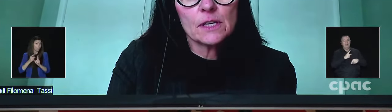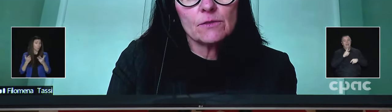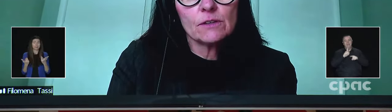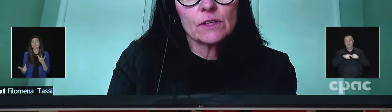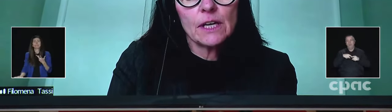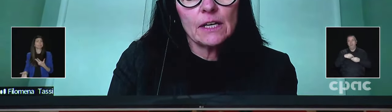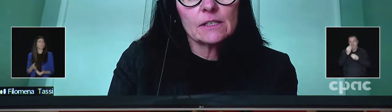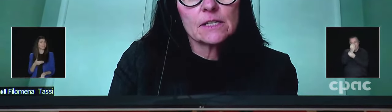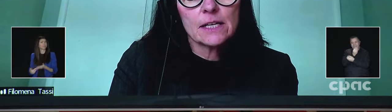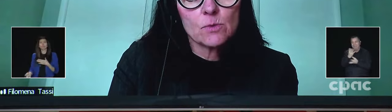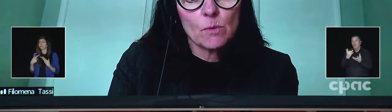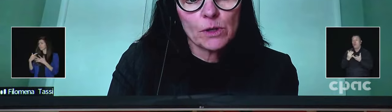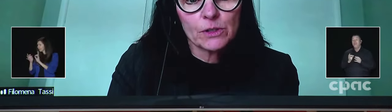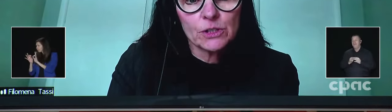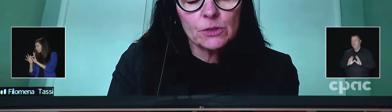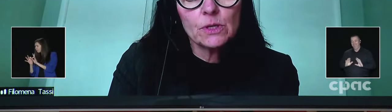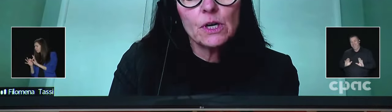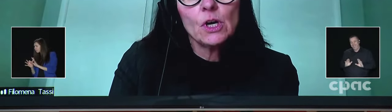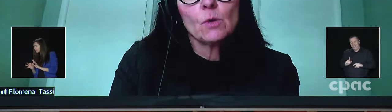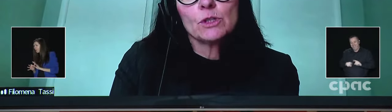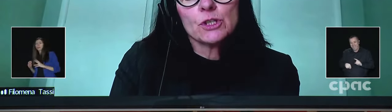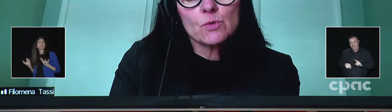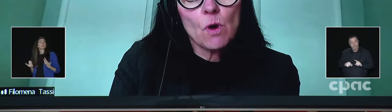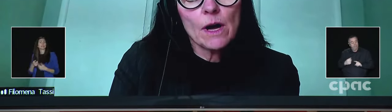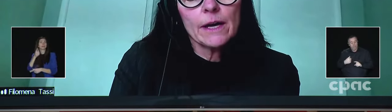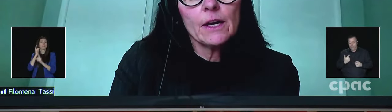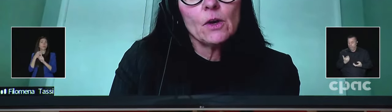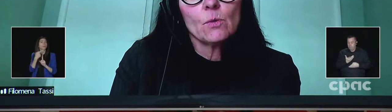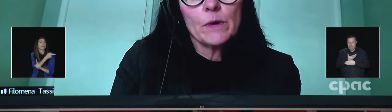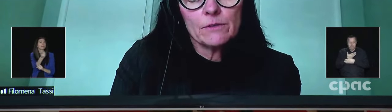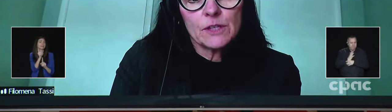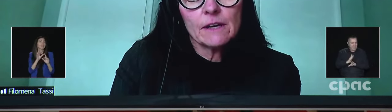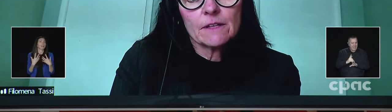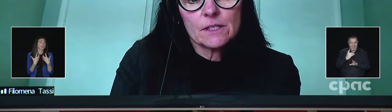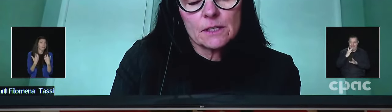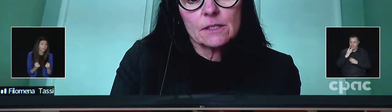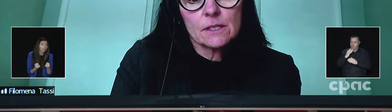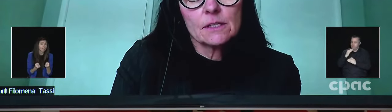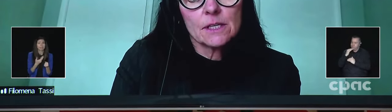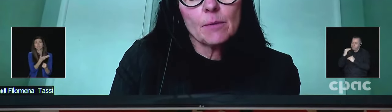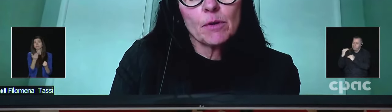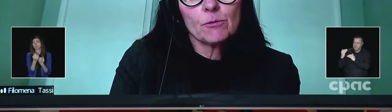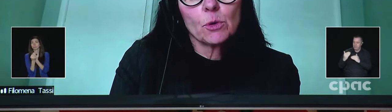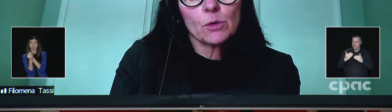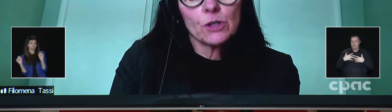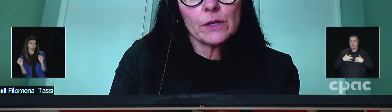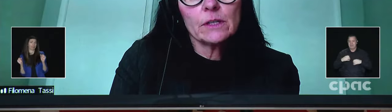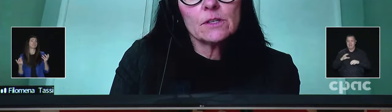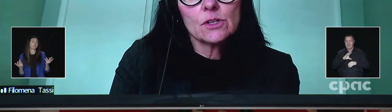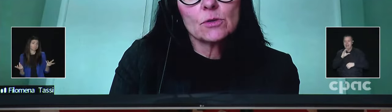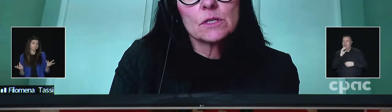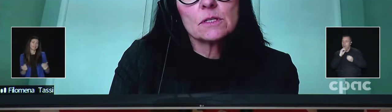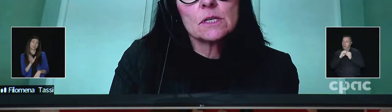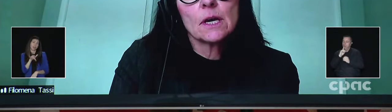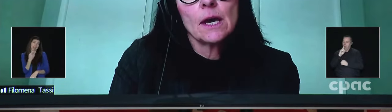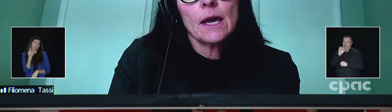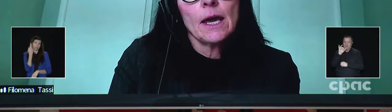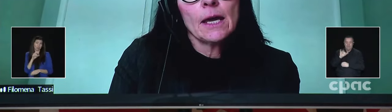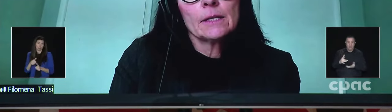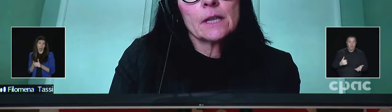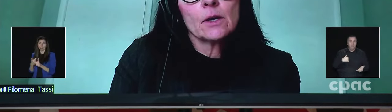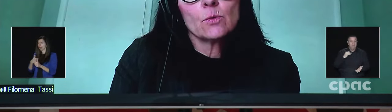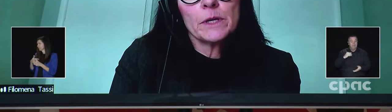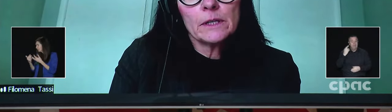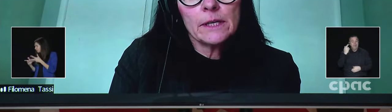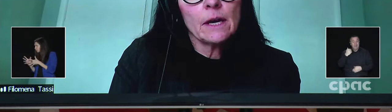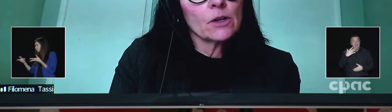health and safety of Canadians, that's what we're going to do, which is why we have taken the step of procuring these doses